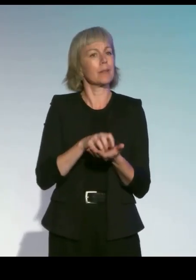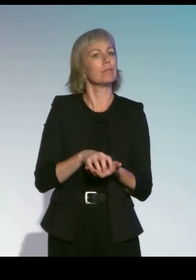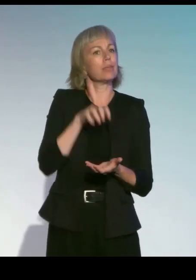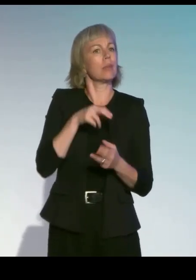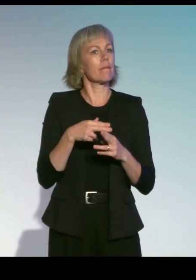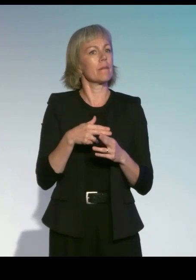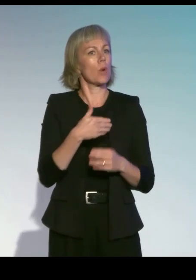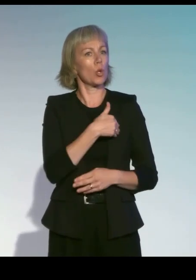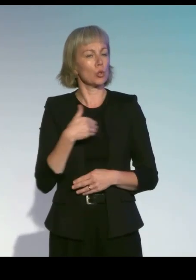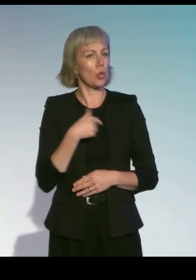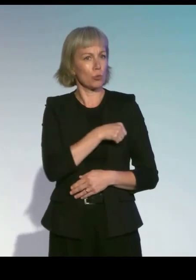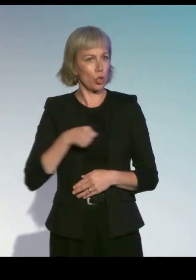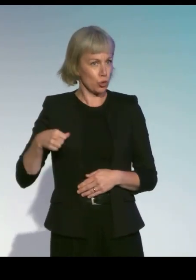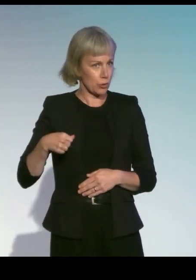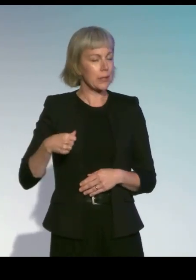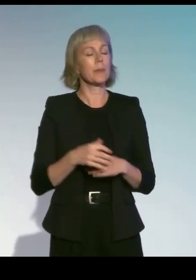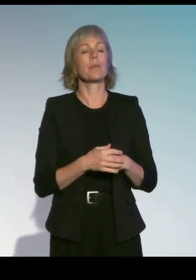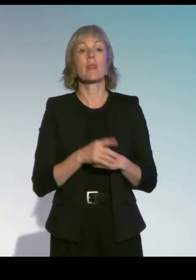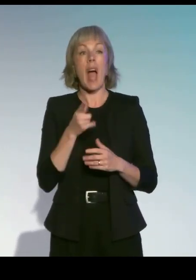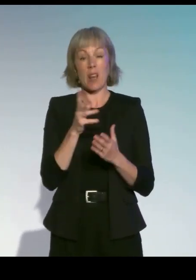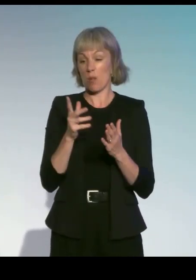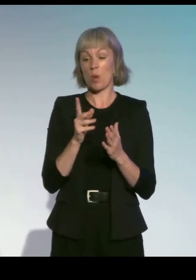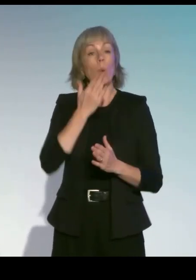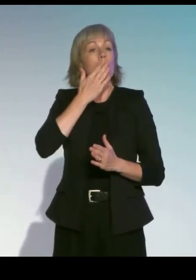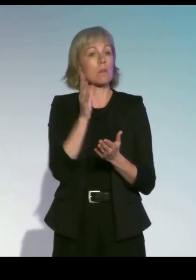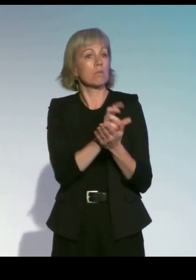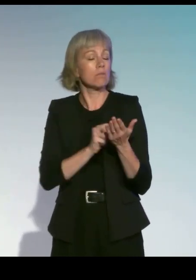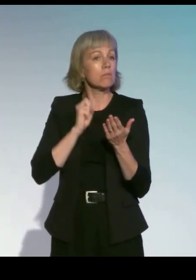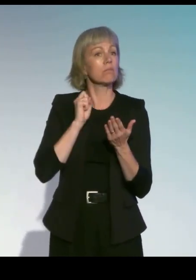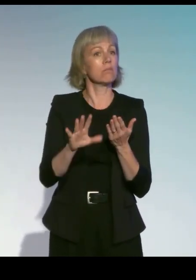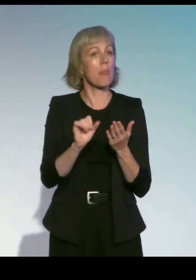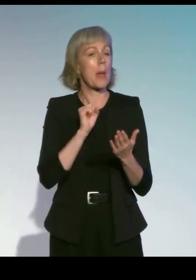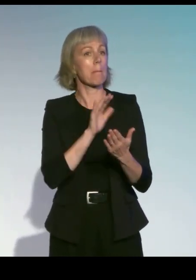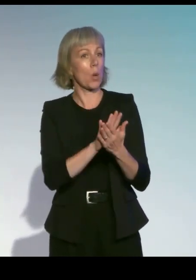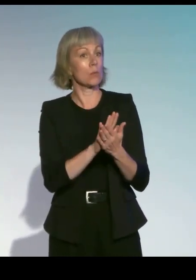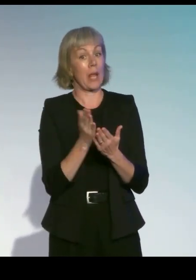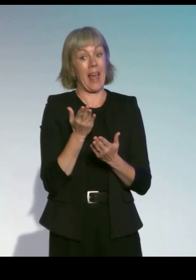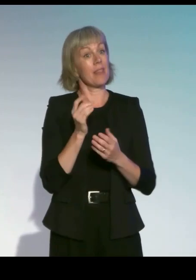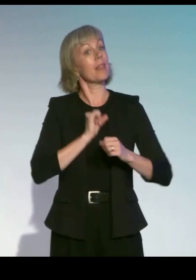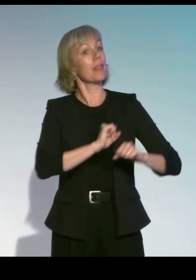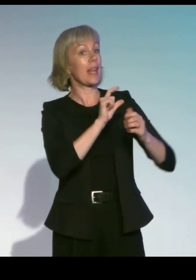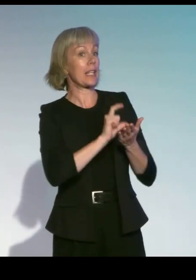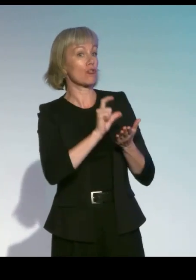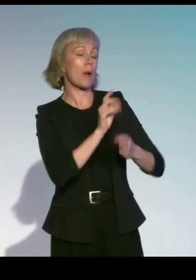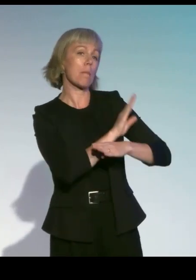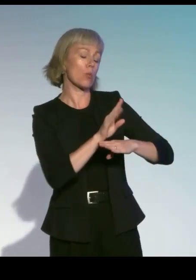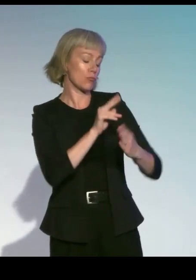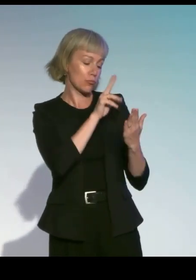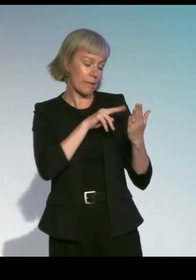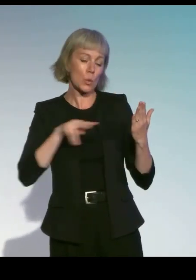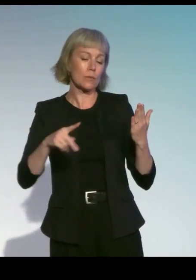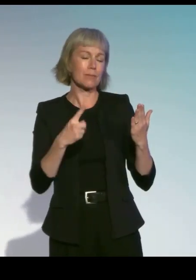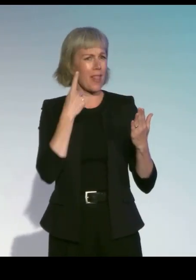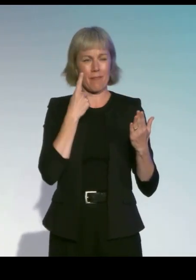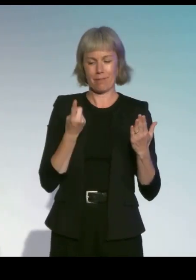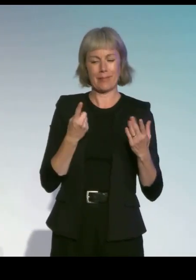under Meta's nudity and sexual solicitation policies. And the Oversight Board recently reviewed this and found that the content, of course,